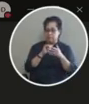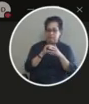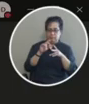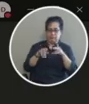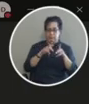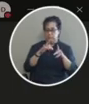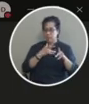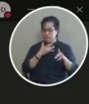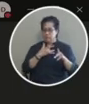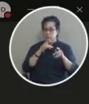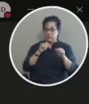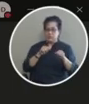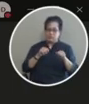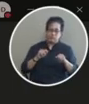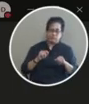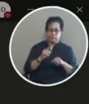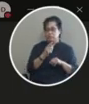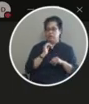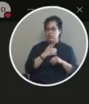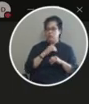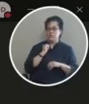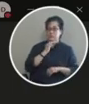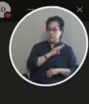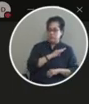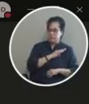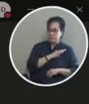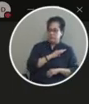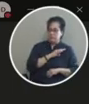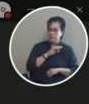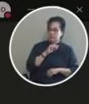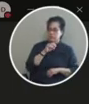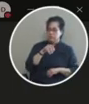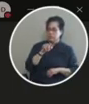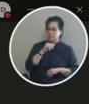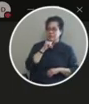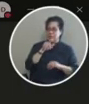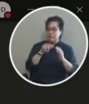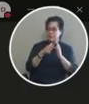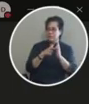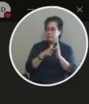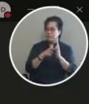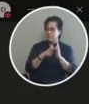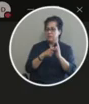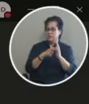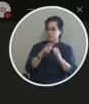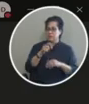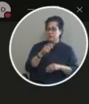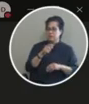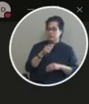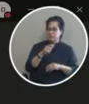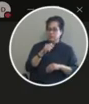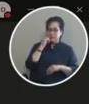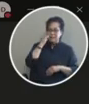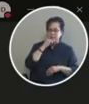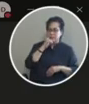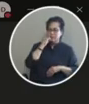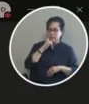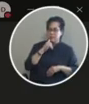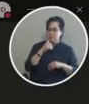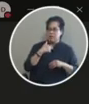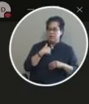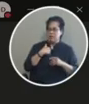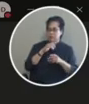like they can attack our staff. I'm not in this position to be attacked on a daily basis. I mean, I was in